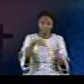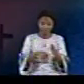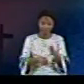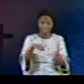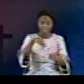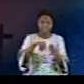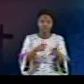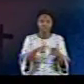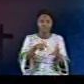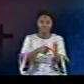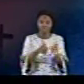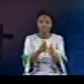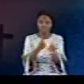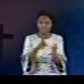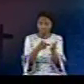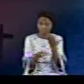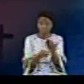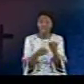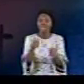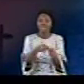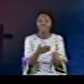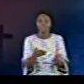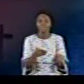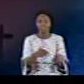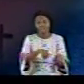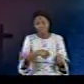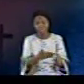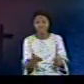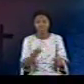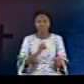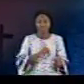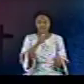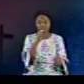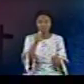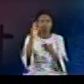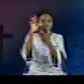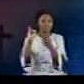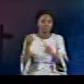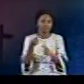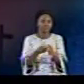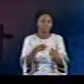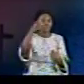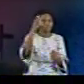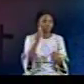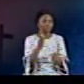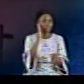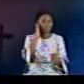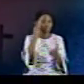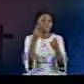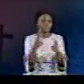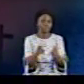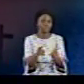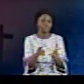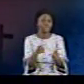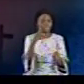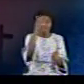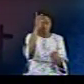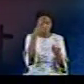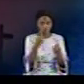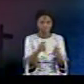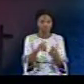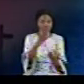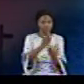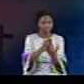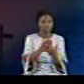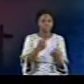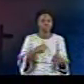other thing that I'm hoping for and expecting from God will come to pass. The devil tried to stop me, but I made my effort to come here,